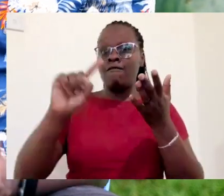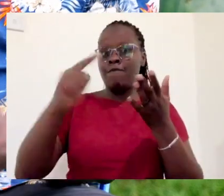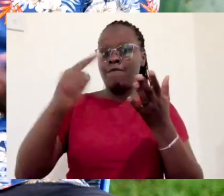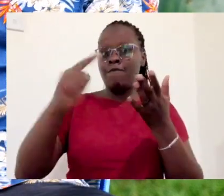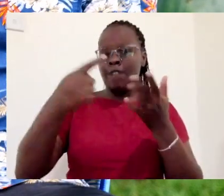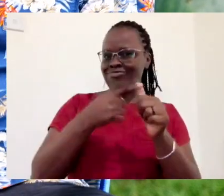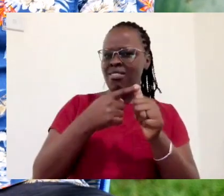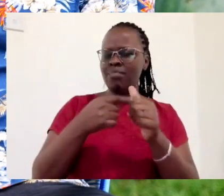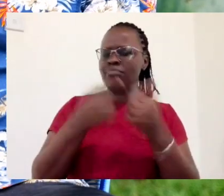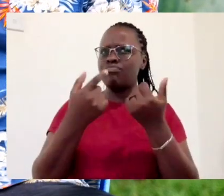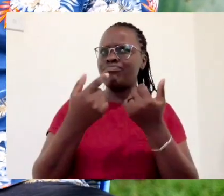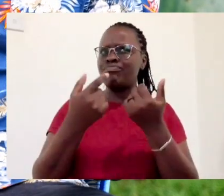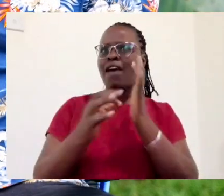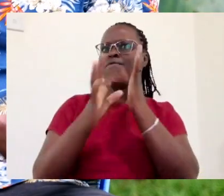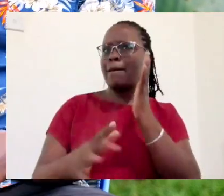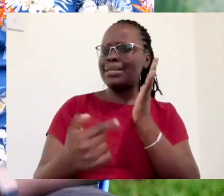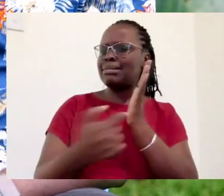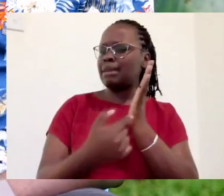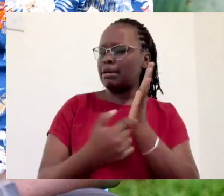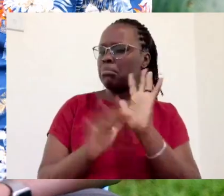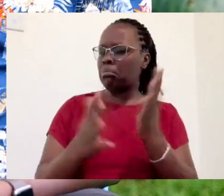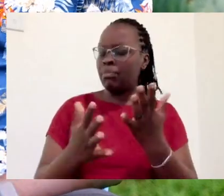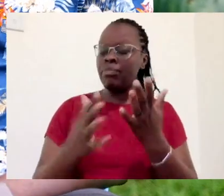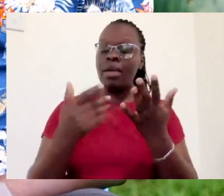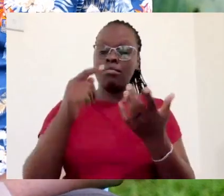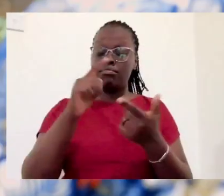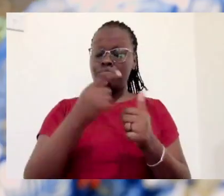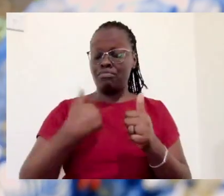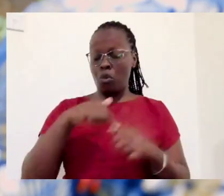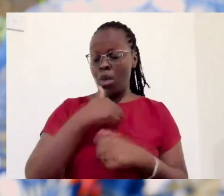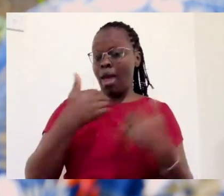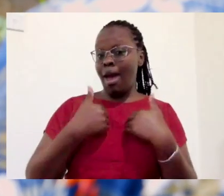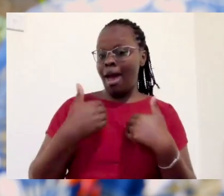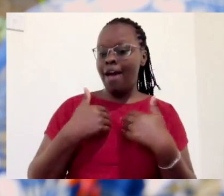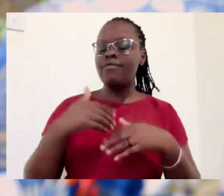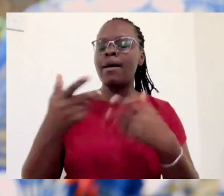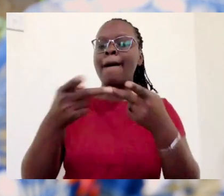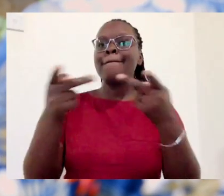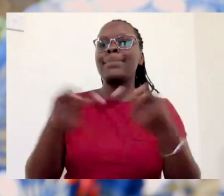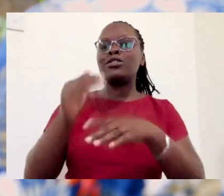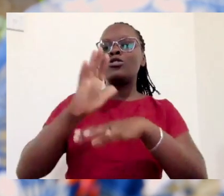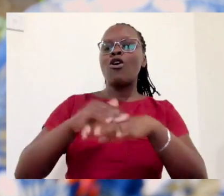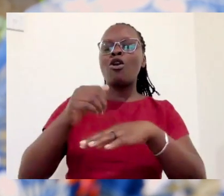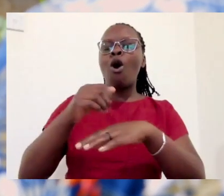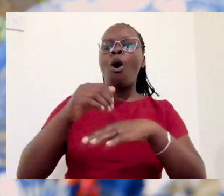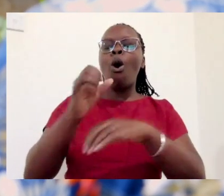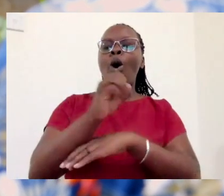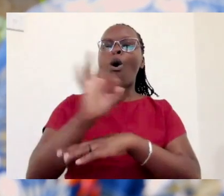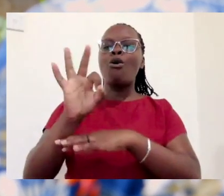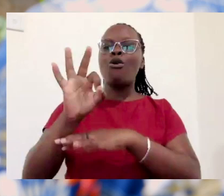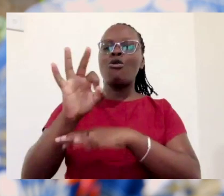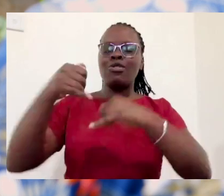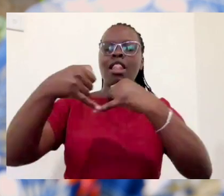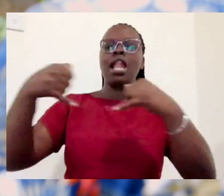that perhaps you could talk about the most popular one that you use here? So we have a platform which we call offline e-learning